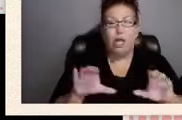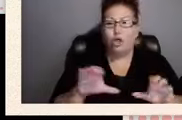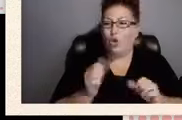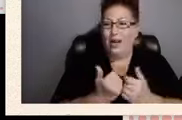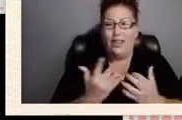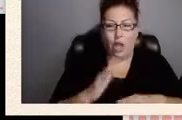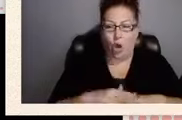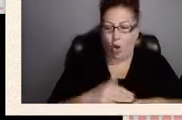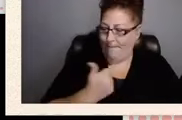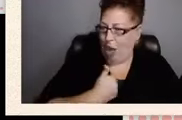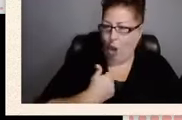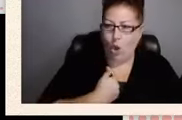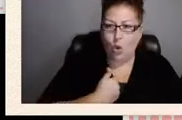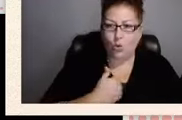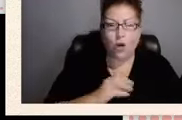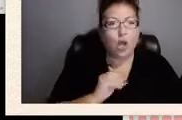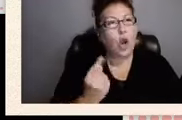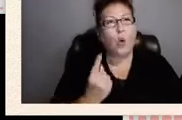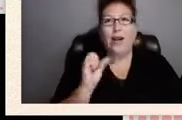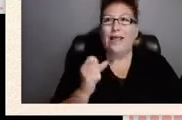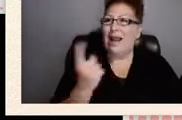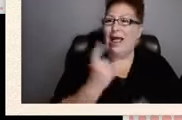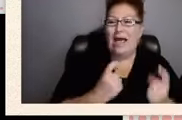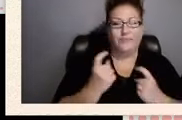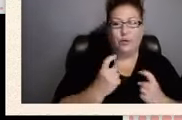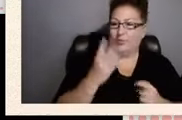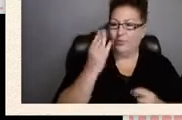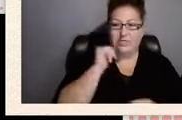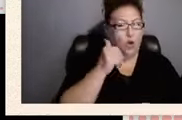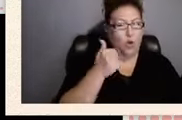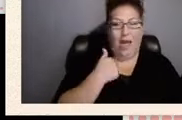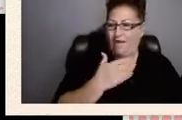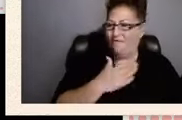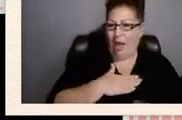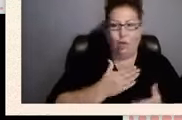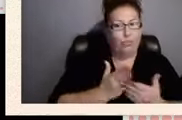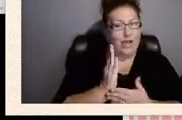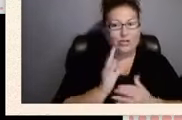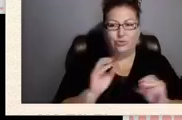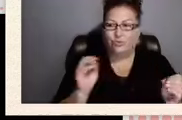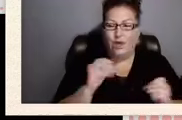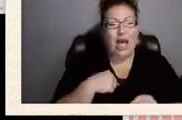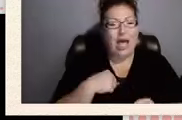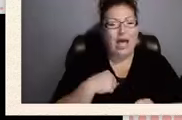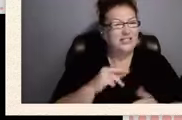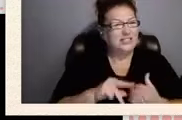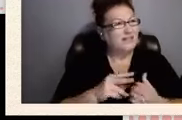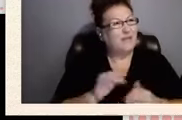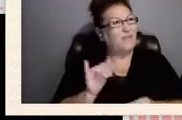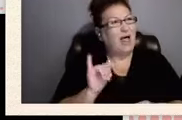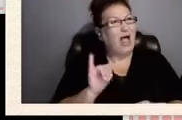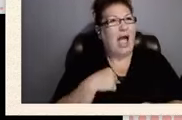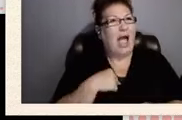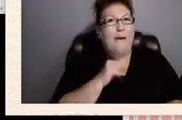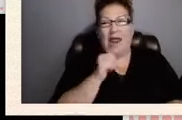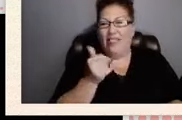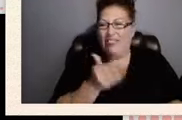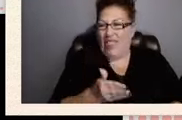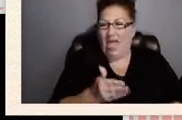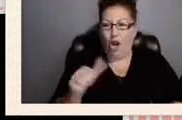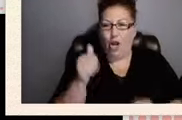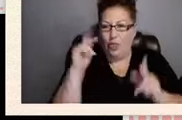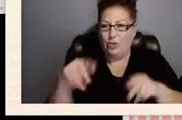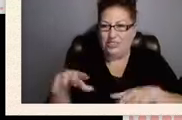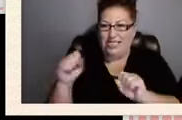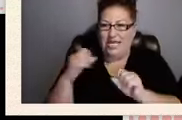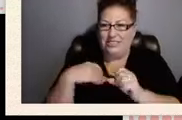no one can even really ask me questions because I don't have my own rights, it's almost like I don't exist and someone else has taken my place. So it's a pretty big deal,